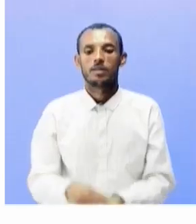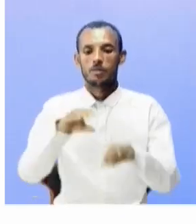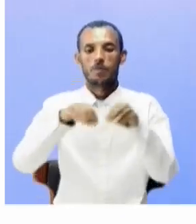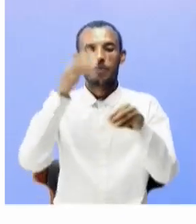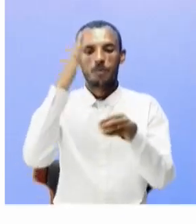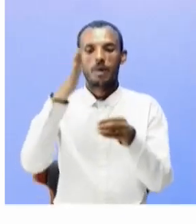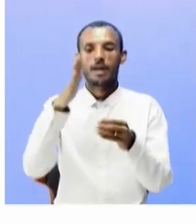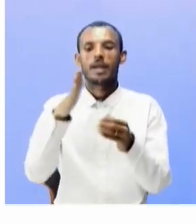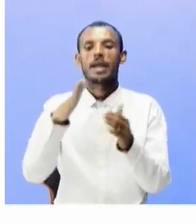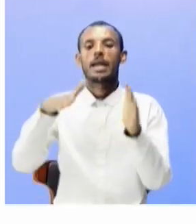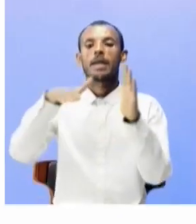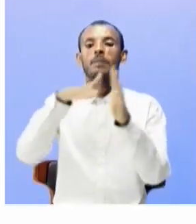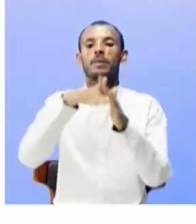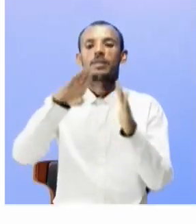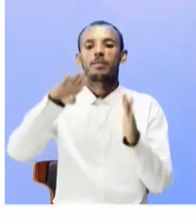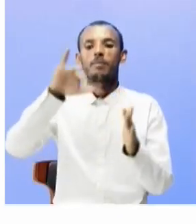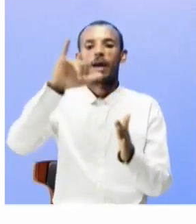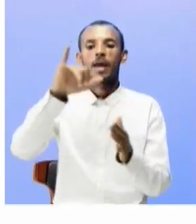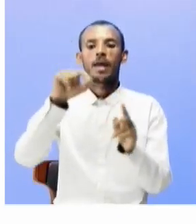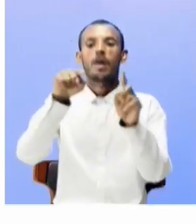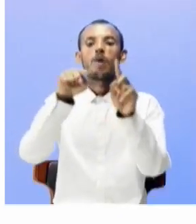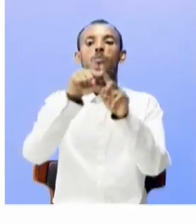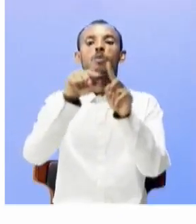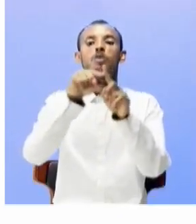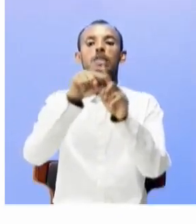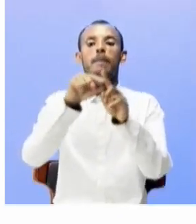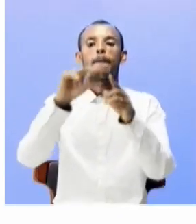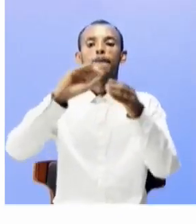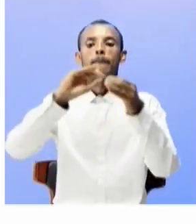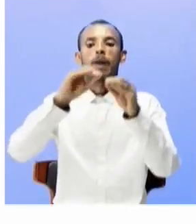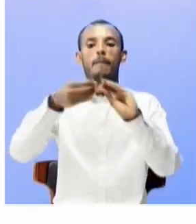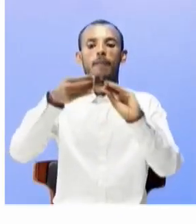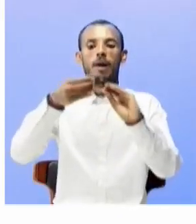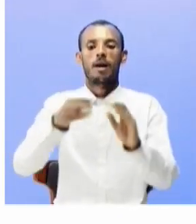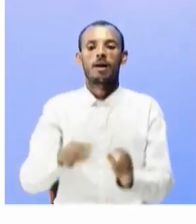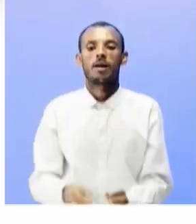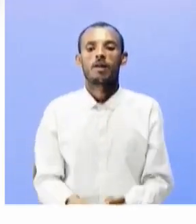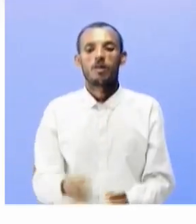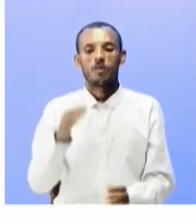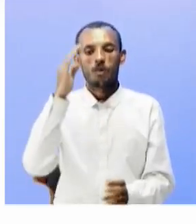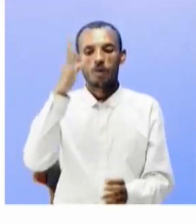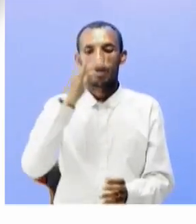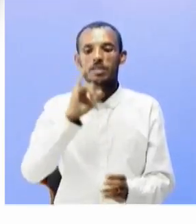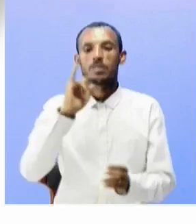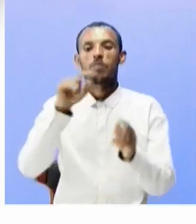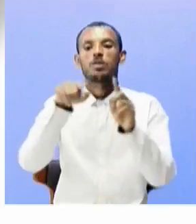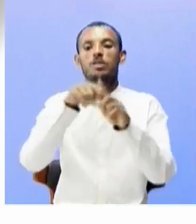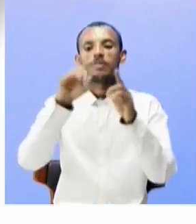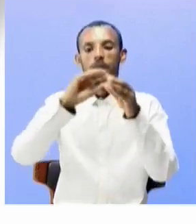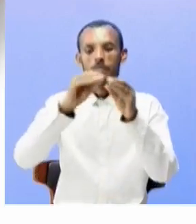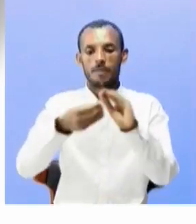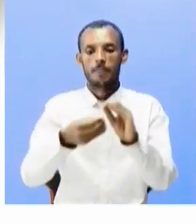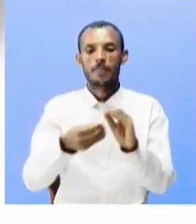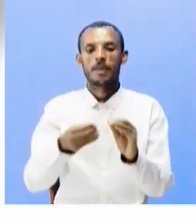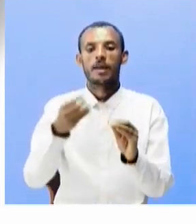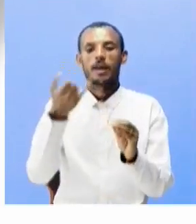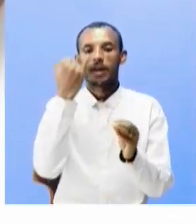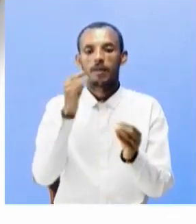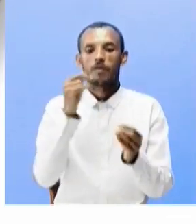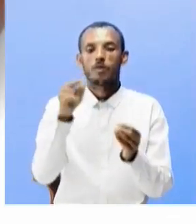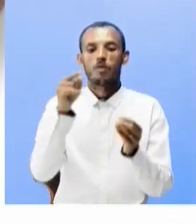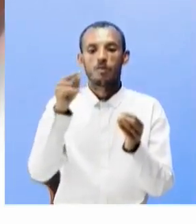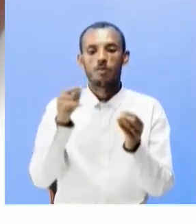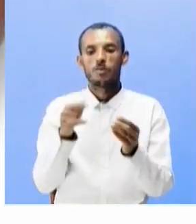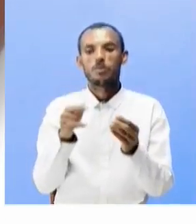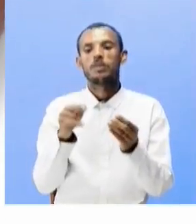is represented by a positive moving forward. So if a certain thing moves 4